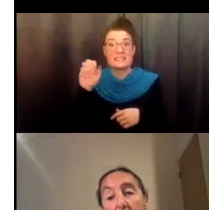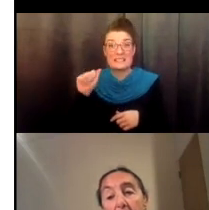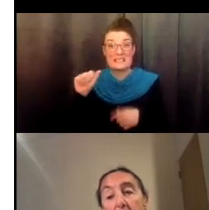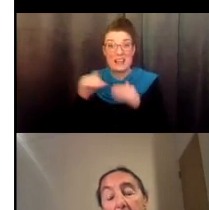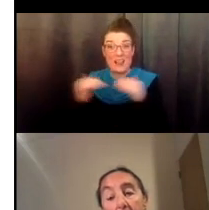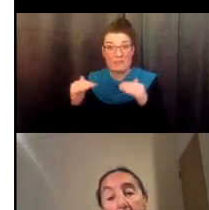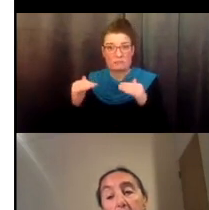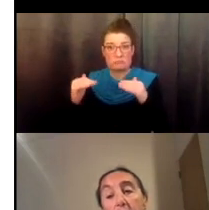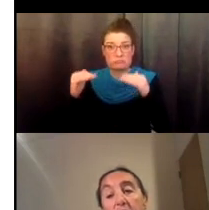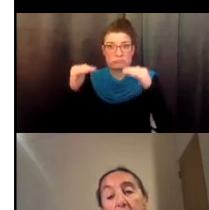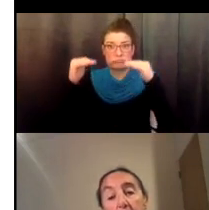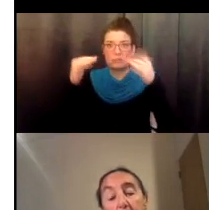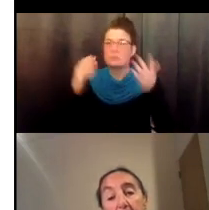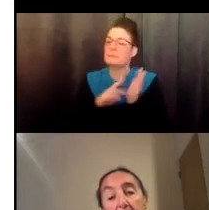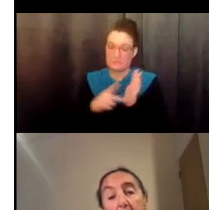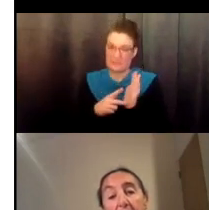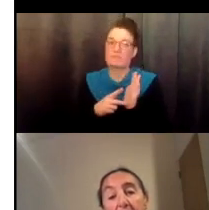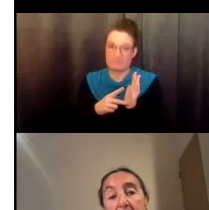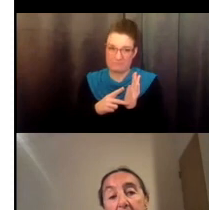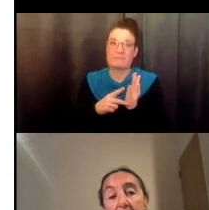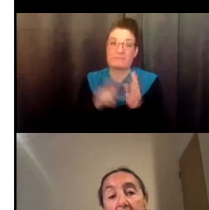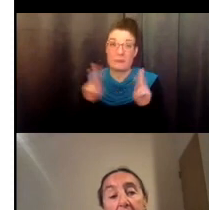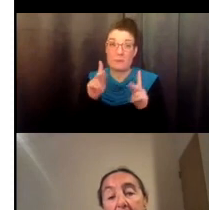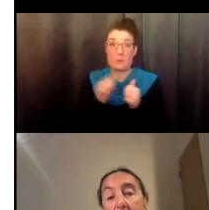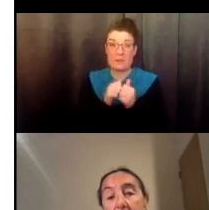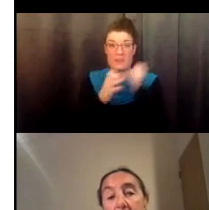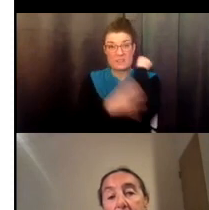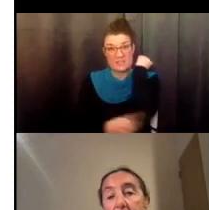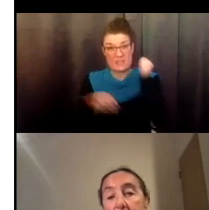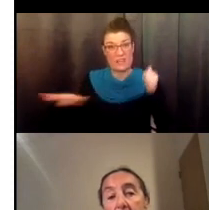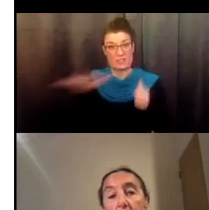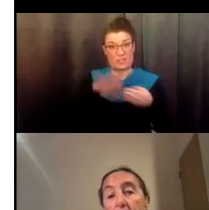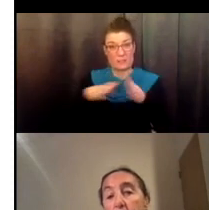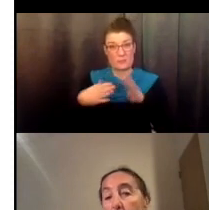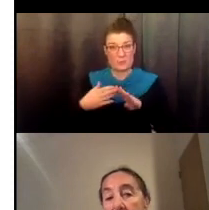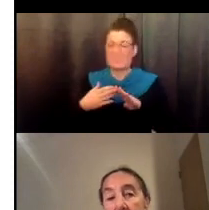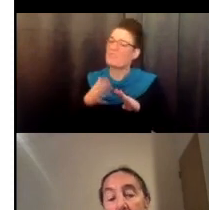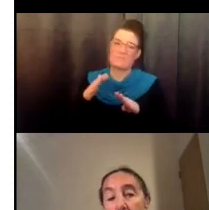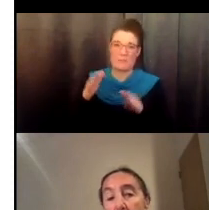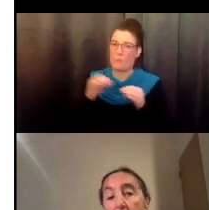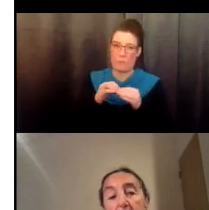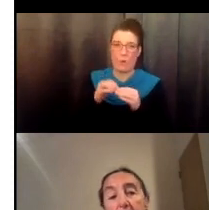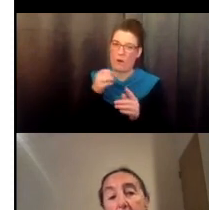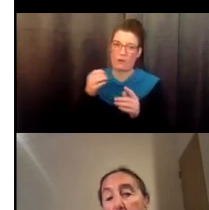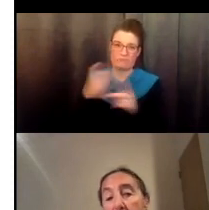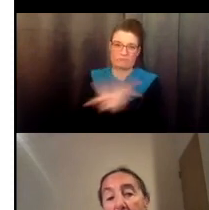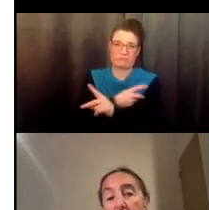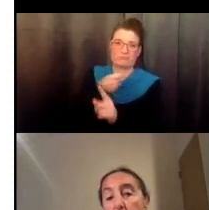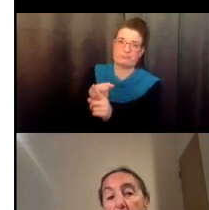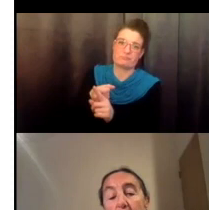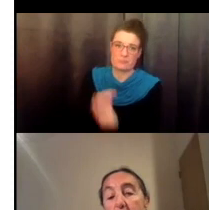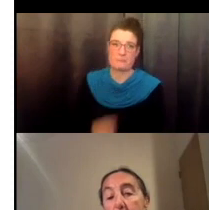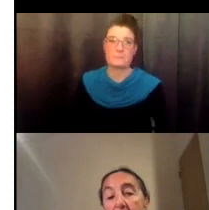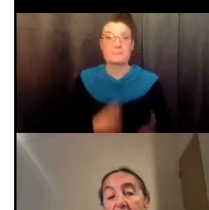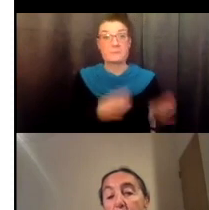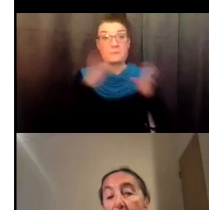are more vulnerable to the impacts. Next. One more example, people that work outdoors